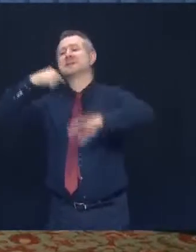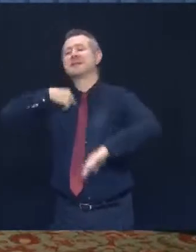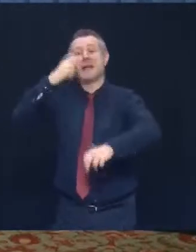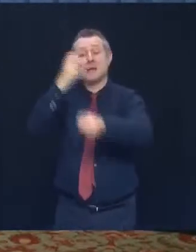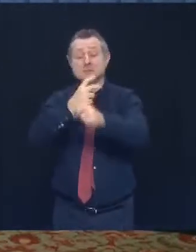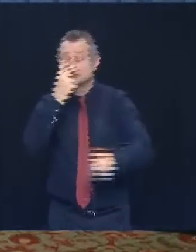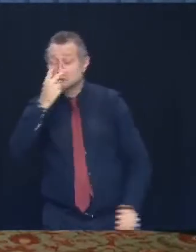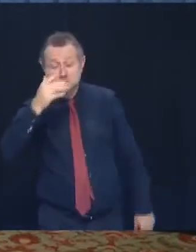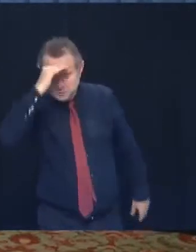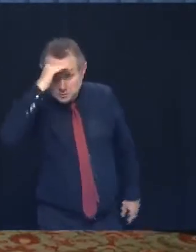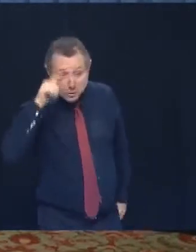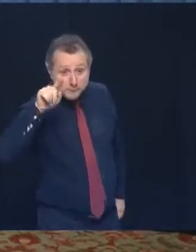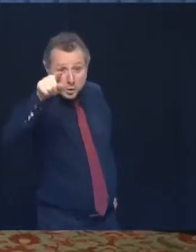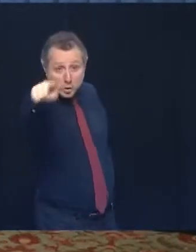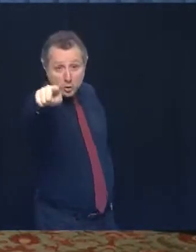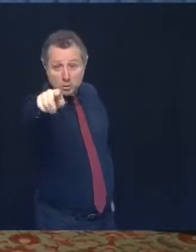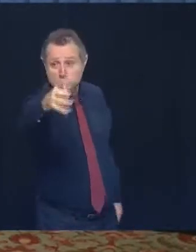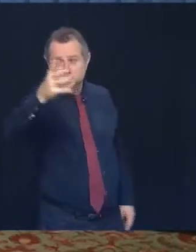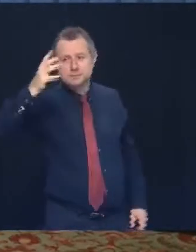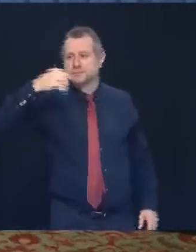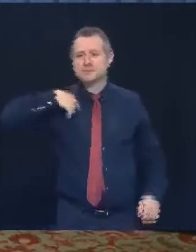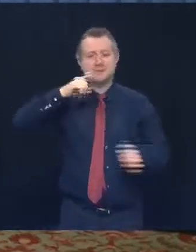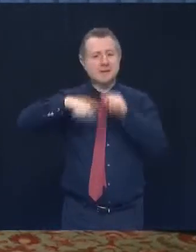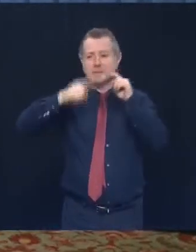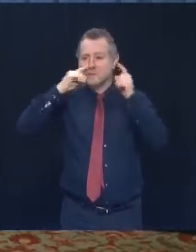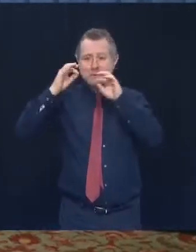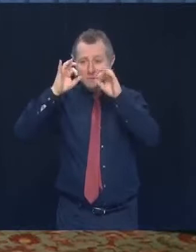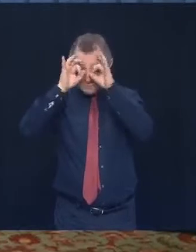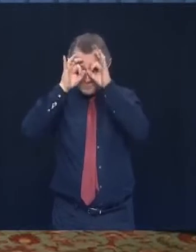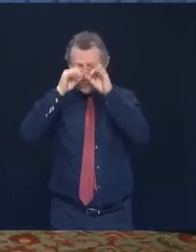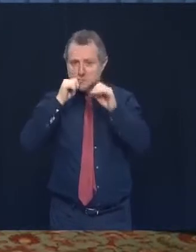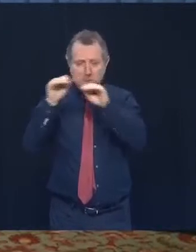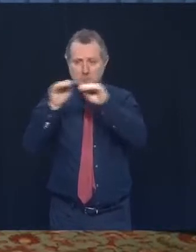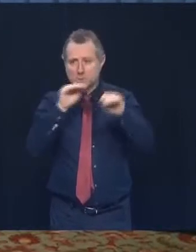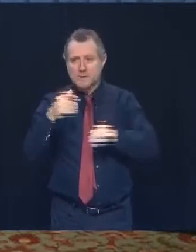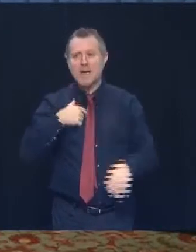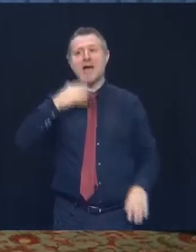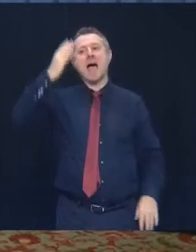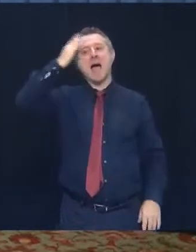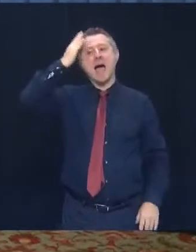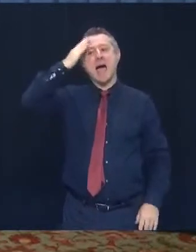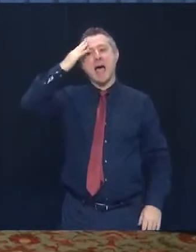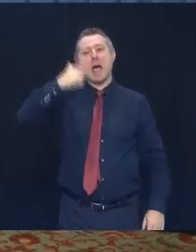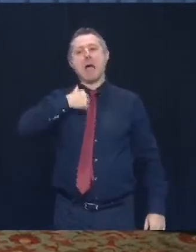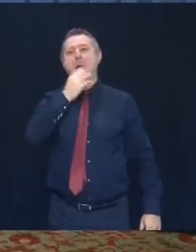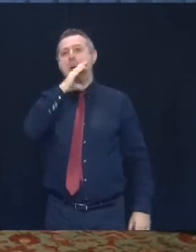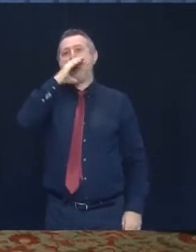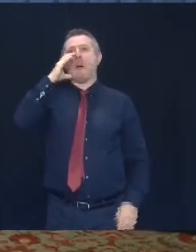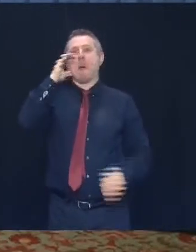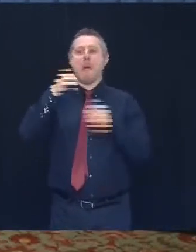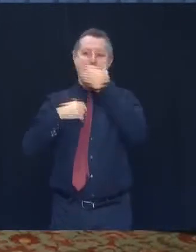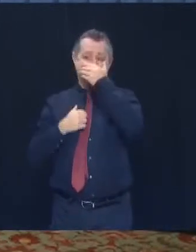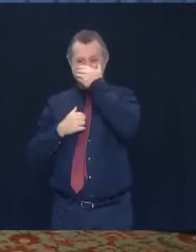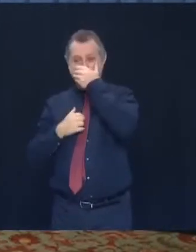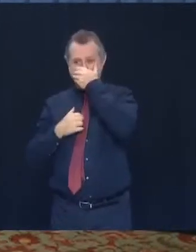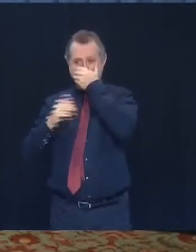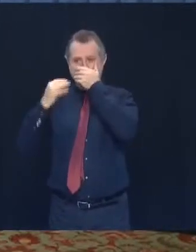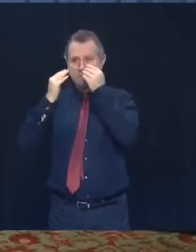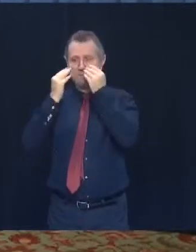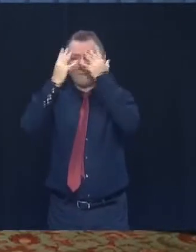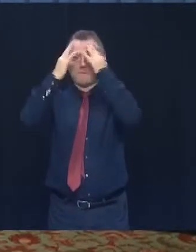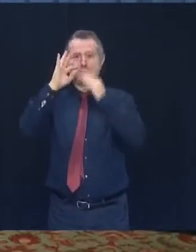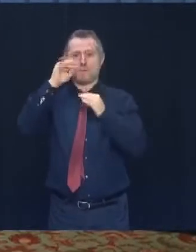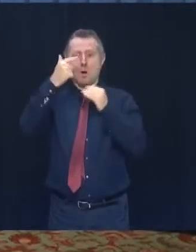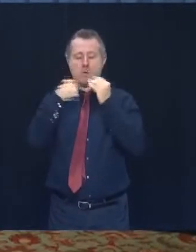the eyes don't move when you talk. So the eyes stay the same. I know. And then my glasses are clogged up. Are you going to be requiring